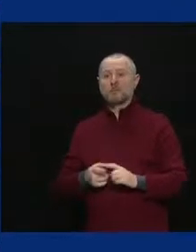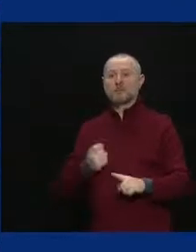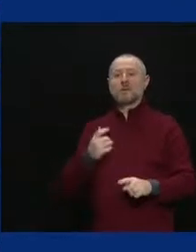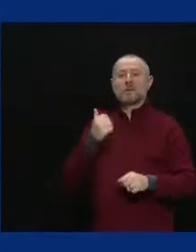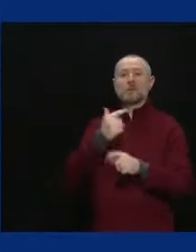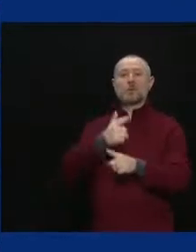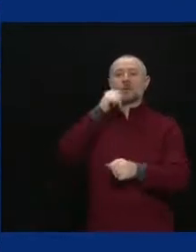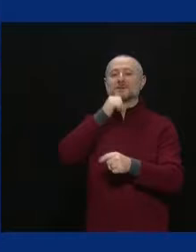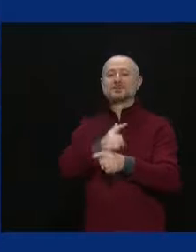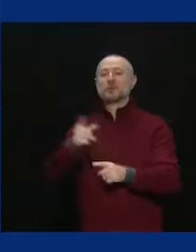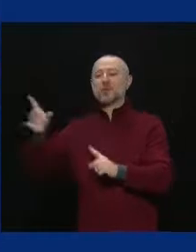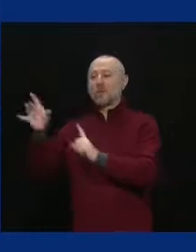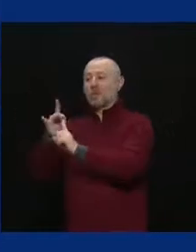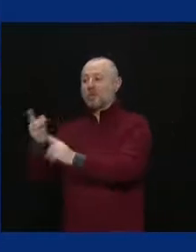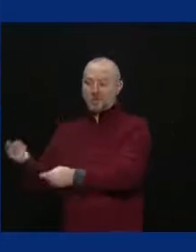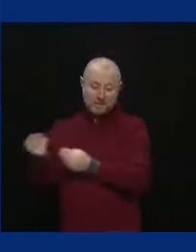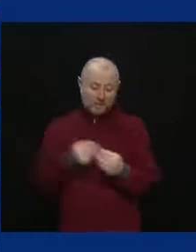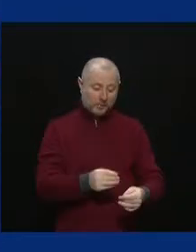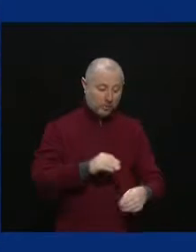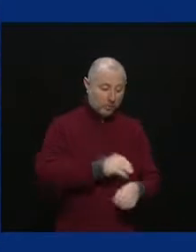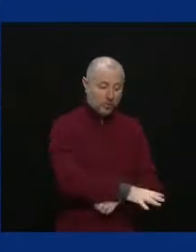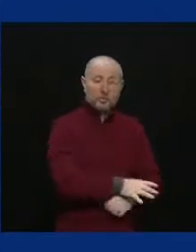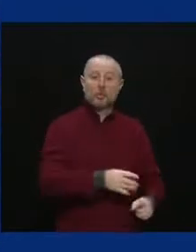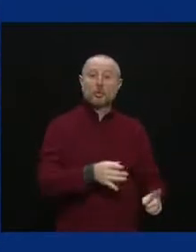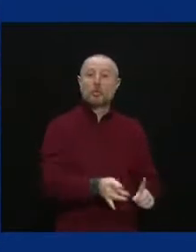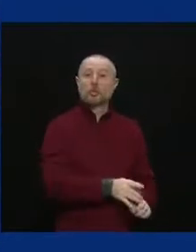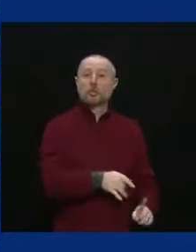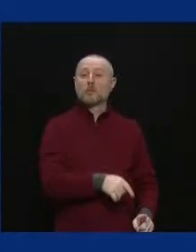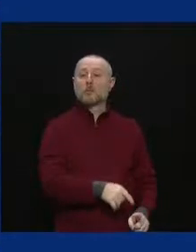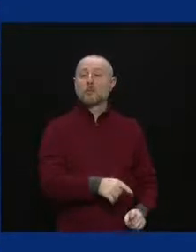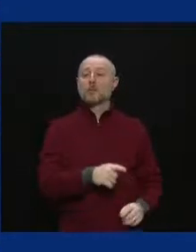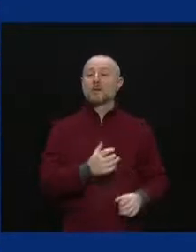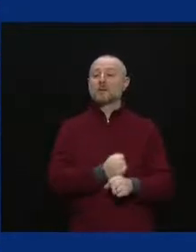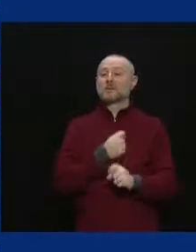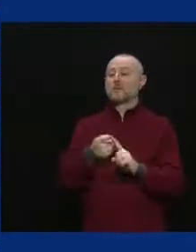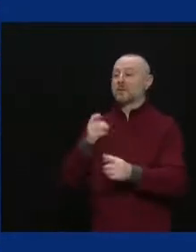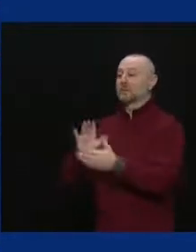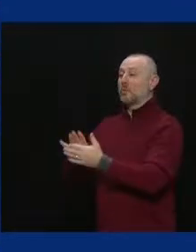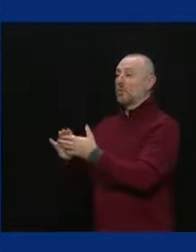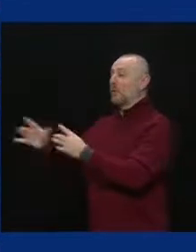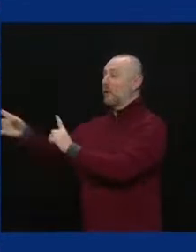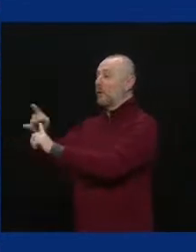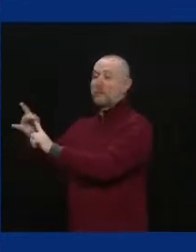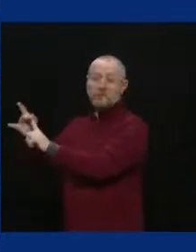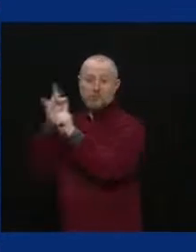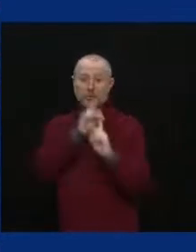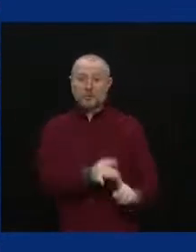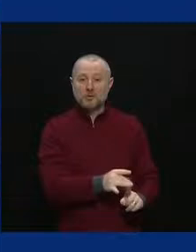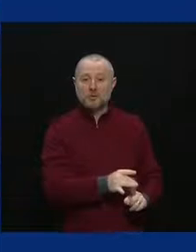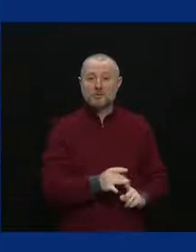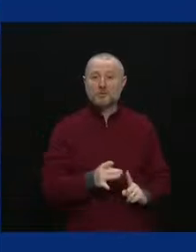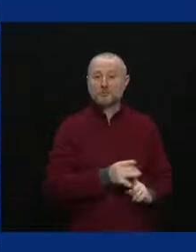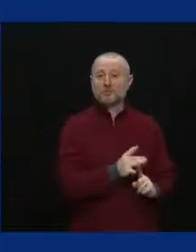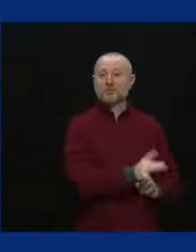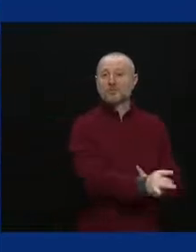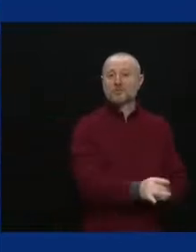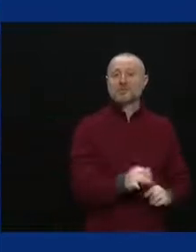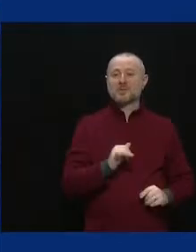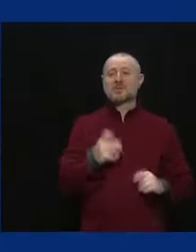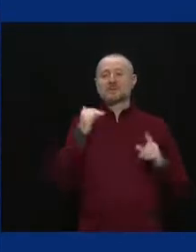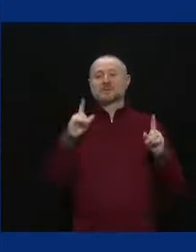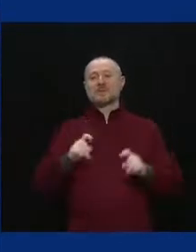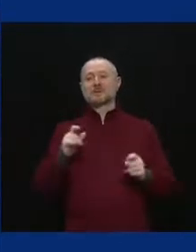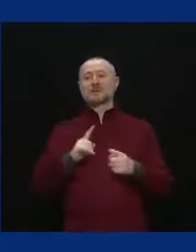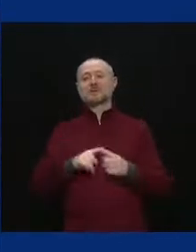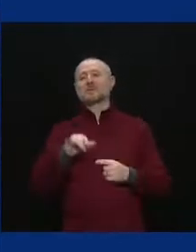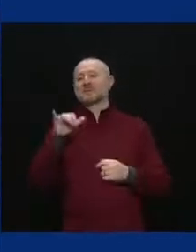school and from other classmates and from other places. So that's a vulnerable population. But assessing the test to say, I think we can look